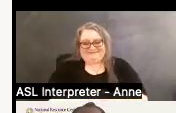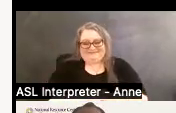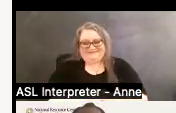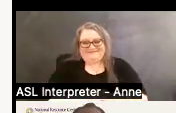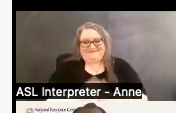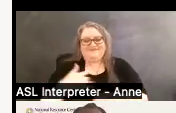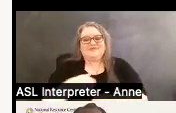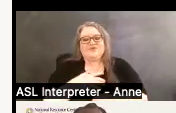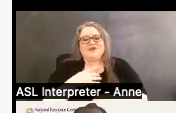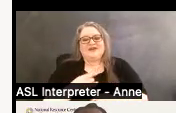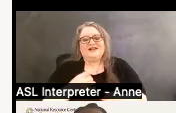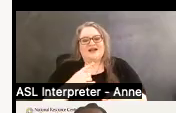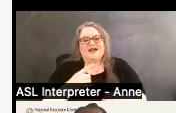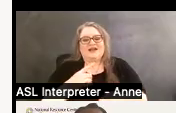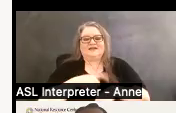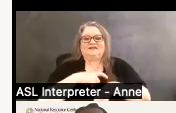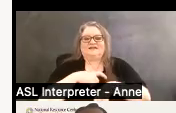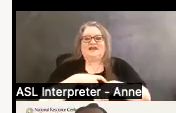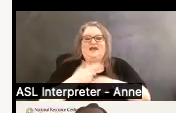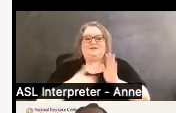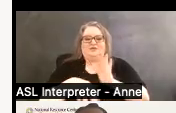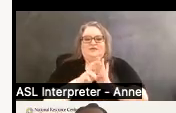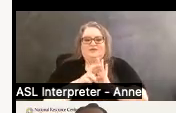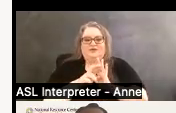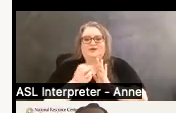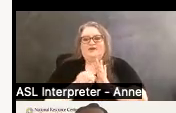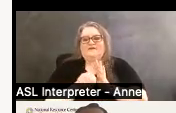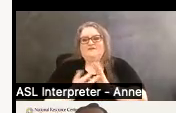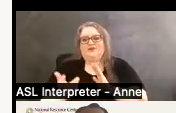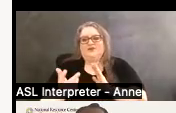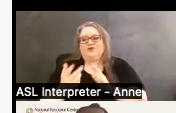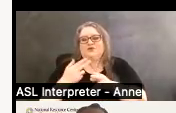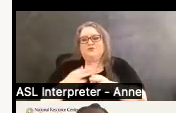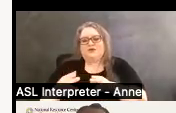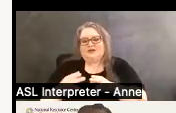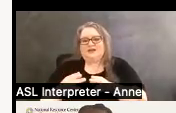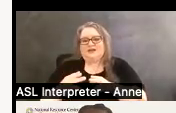We'd like to take some time to review a few brief